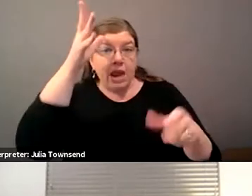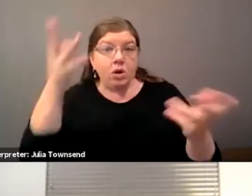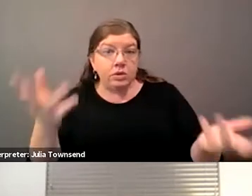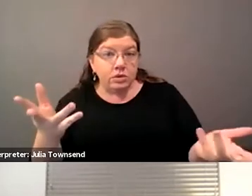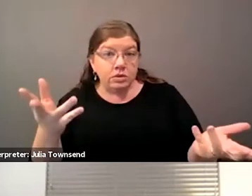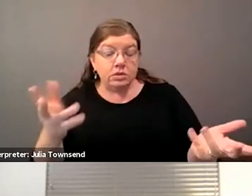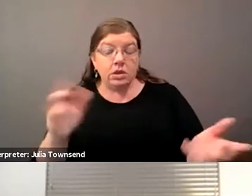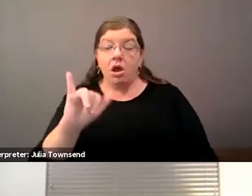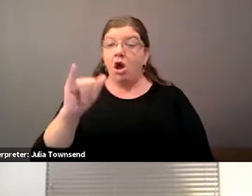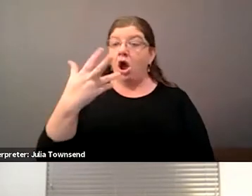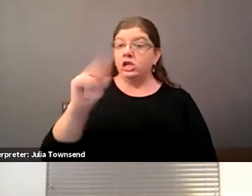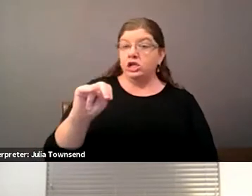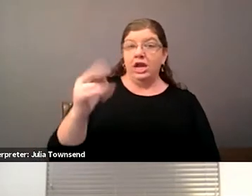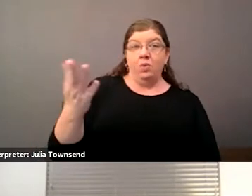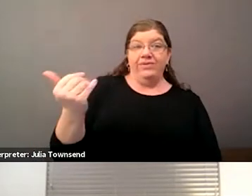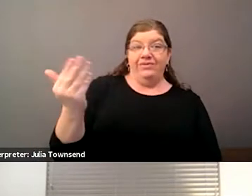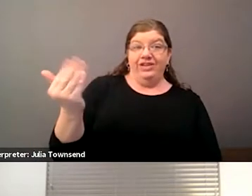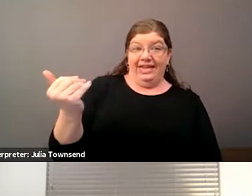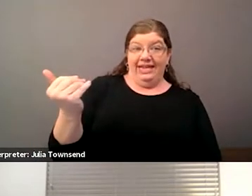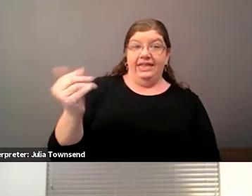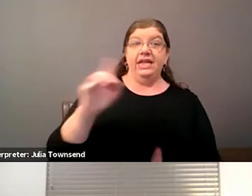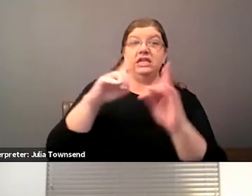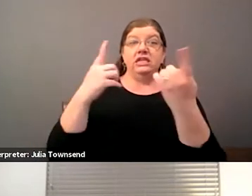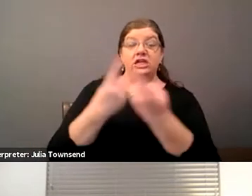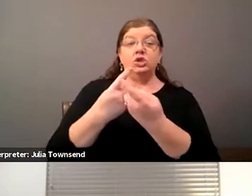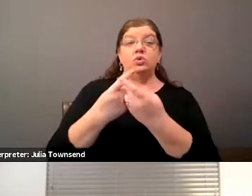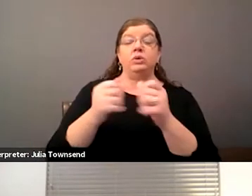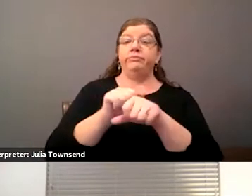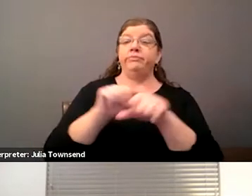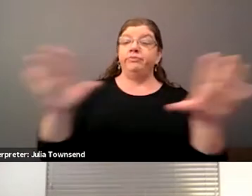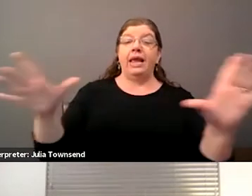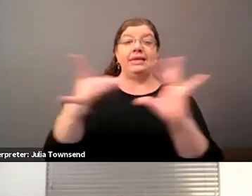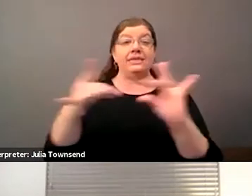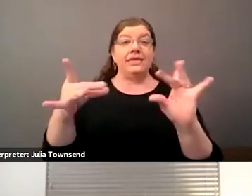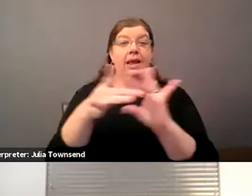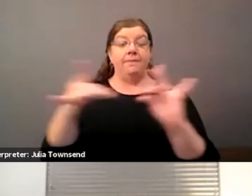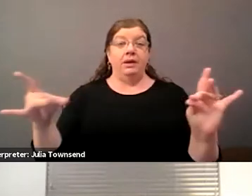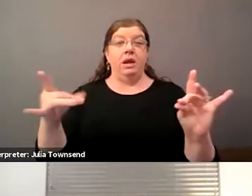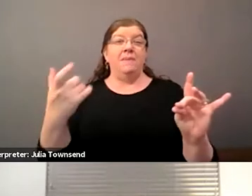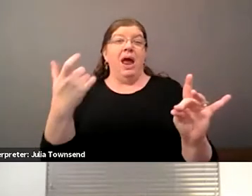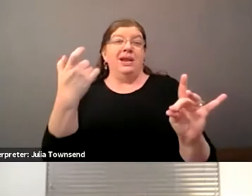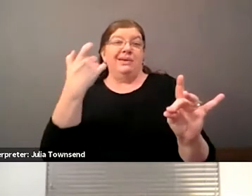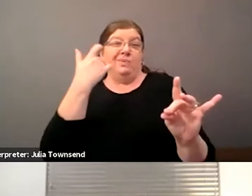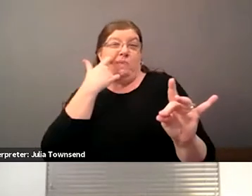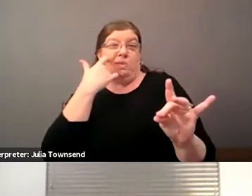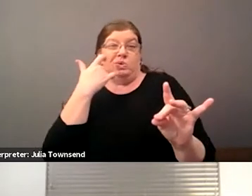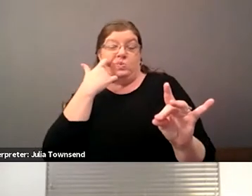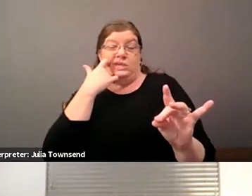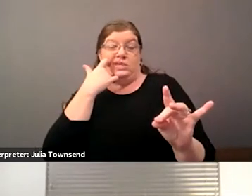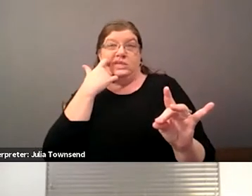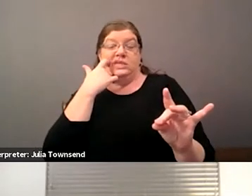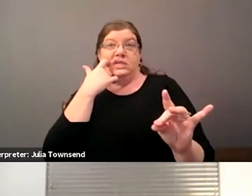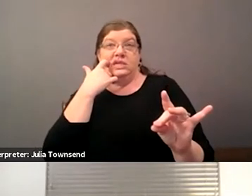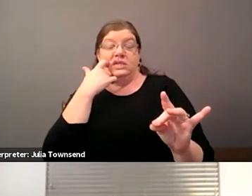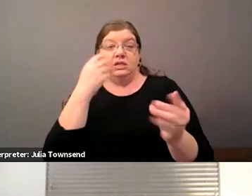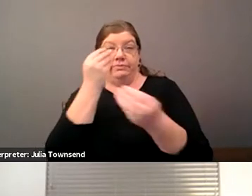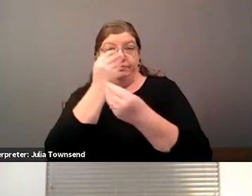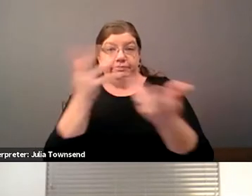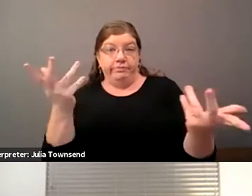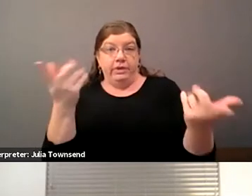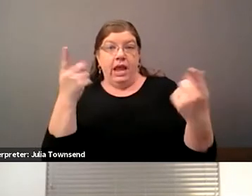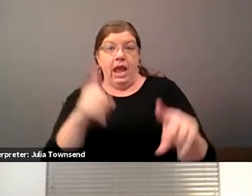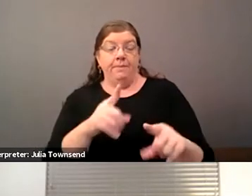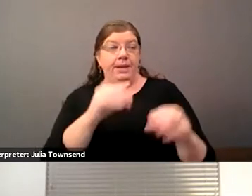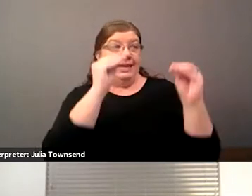on january 15th the district put out a statement about a most recent news of a